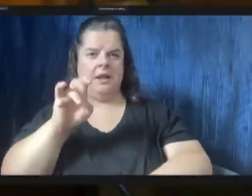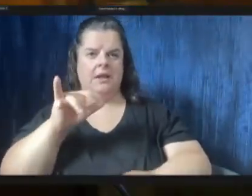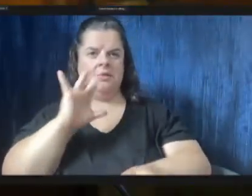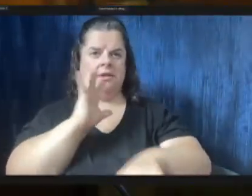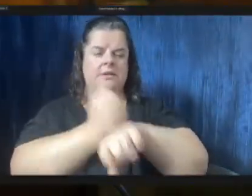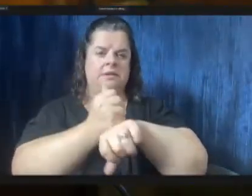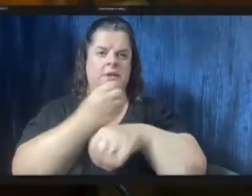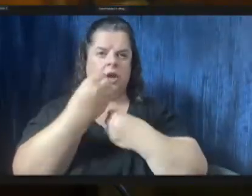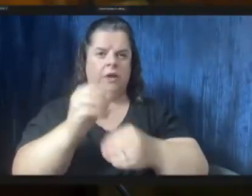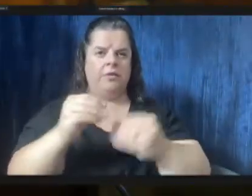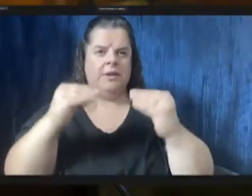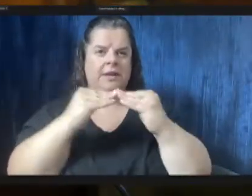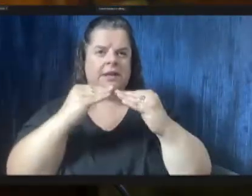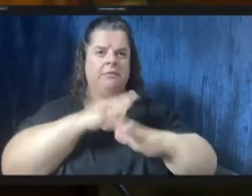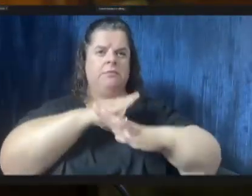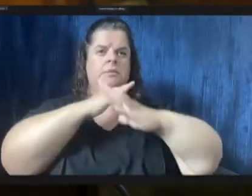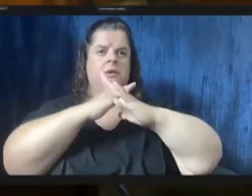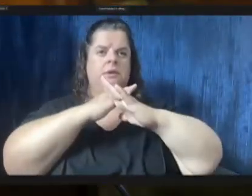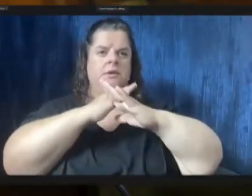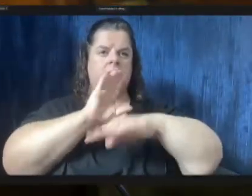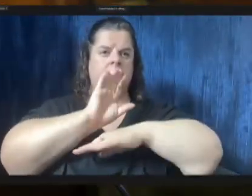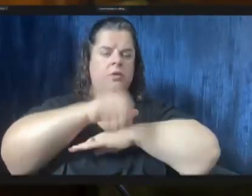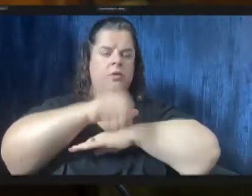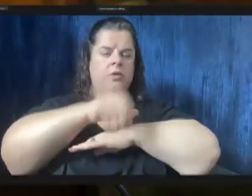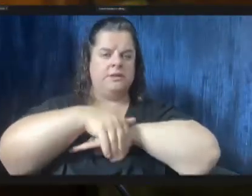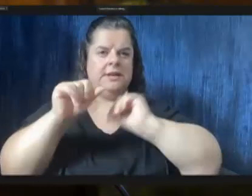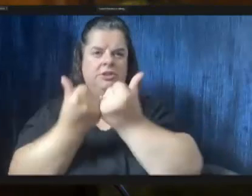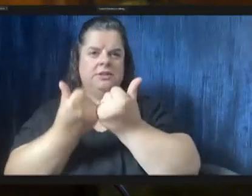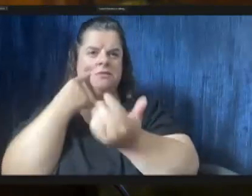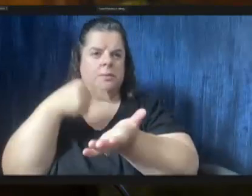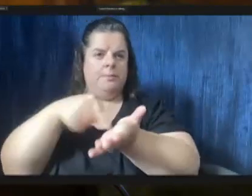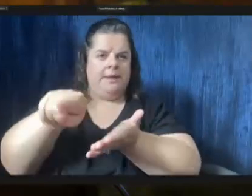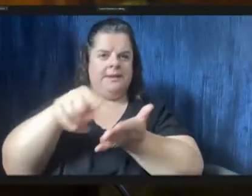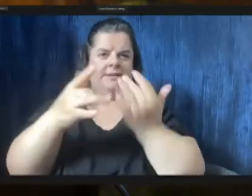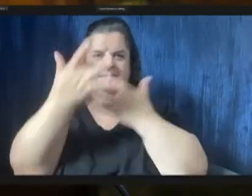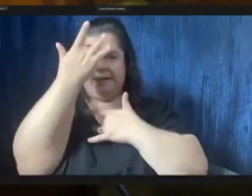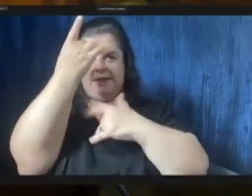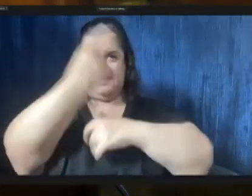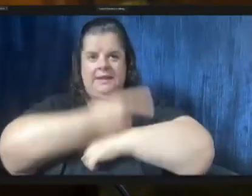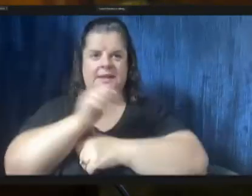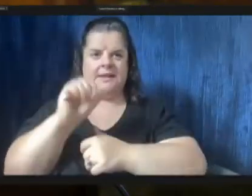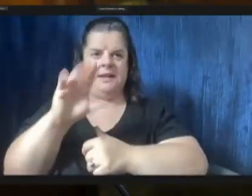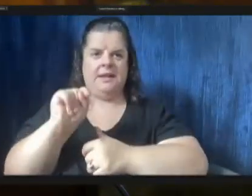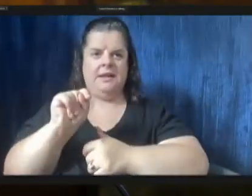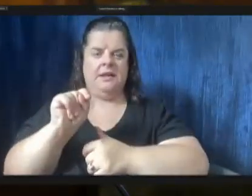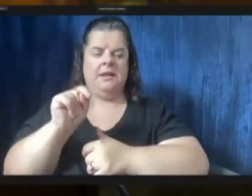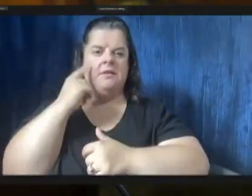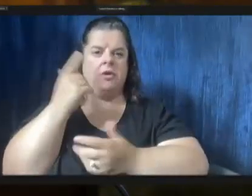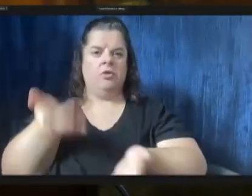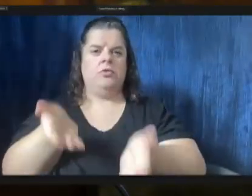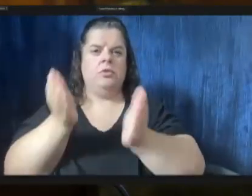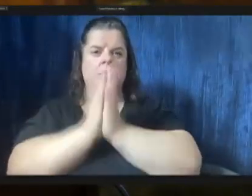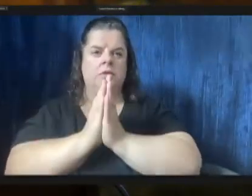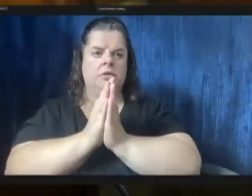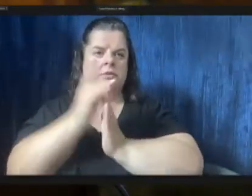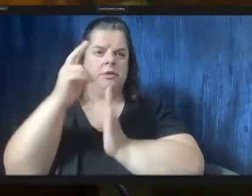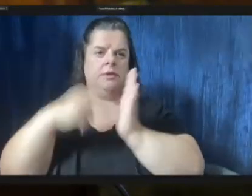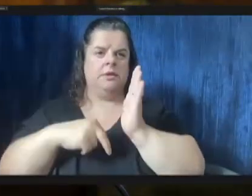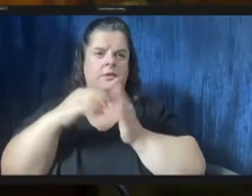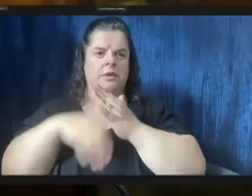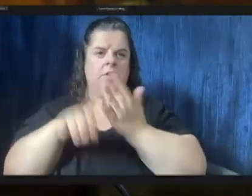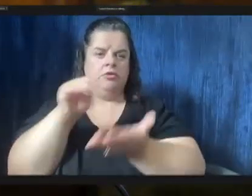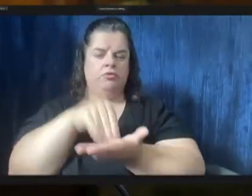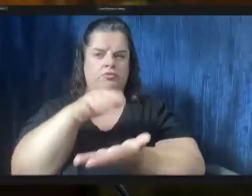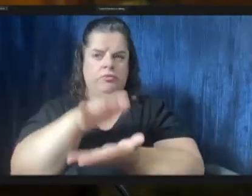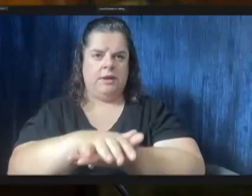the Office of Equal Protection as the enforcing agency of the Paid Sick Days Act and is hereby requested be read into the record